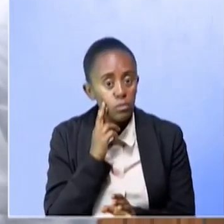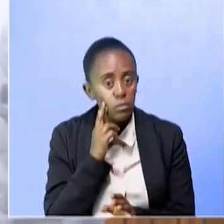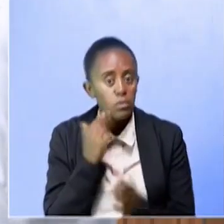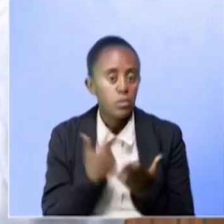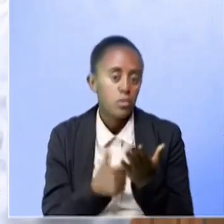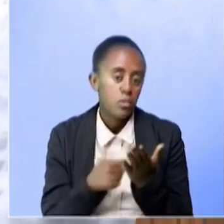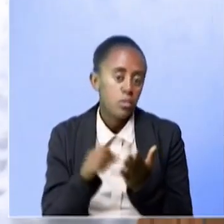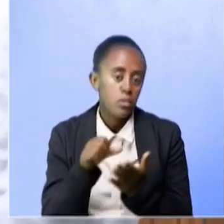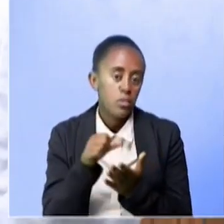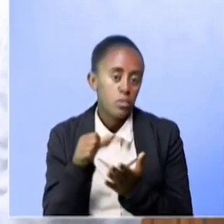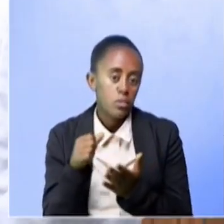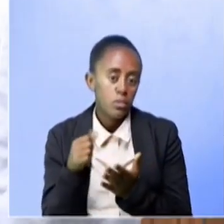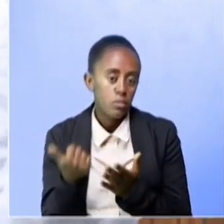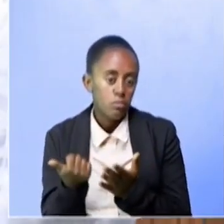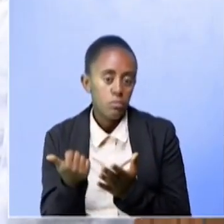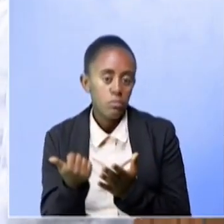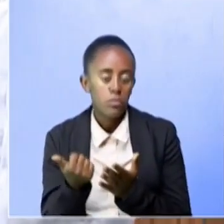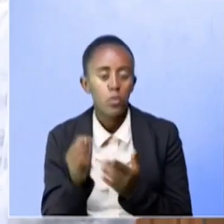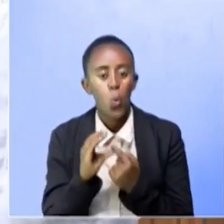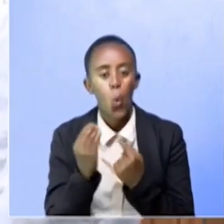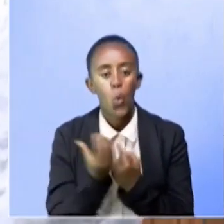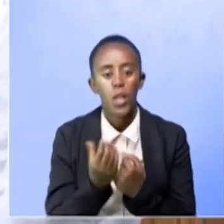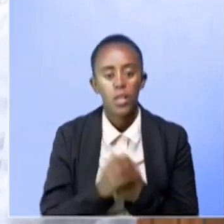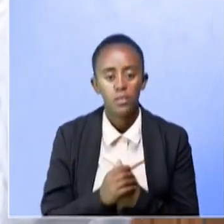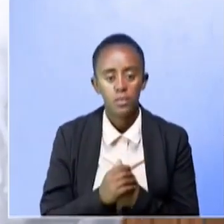also another context.